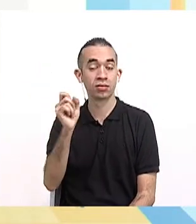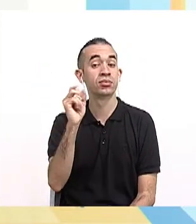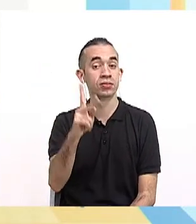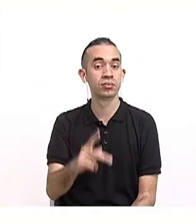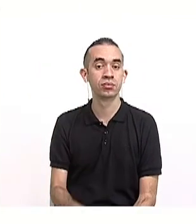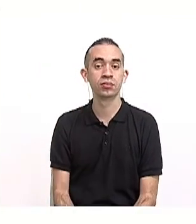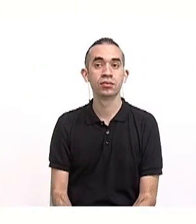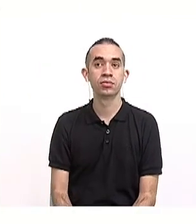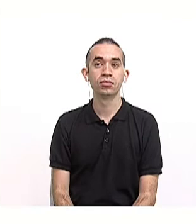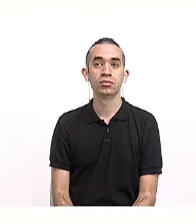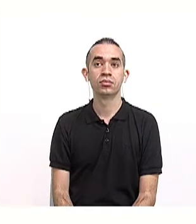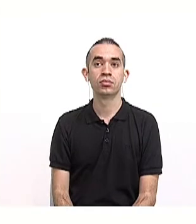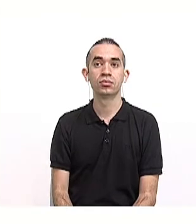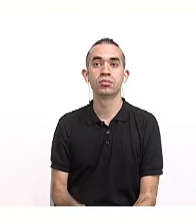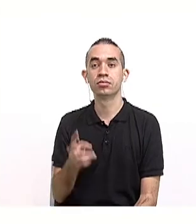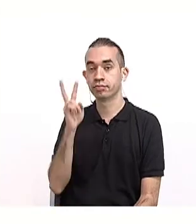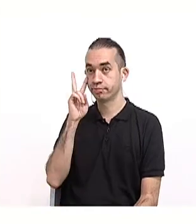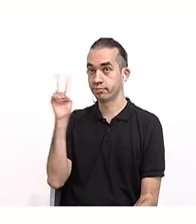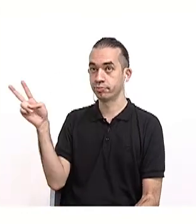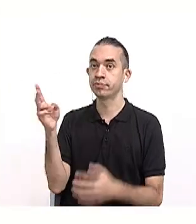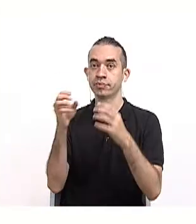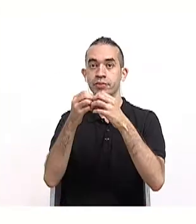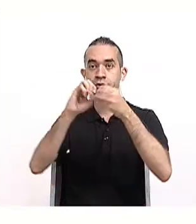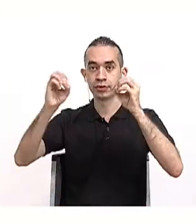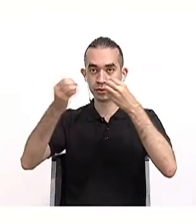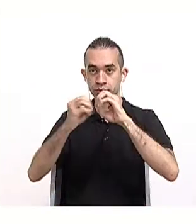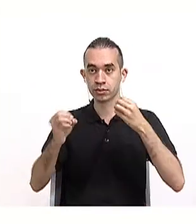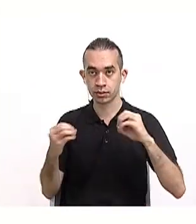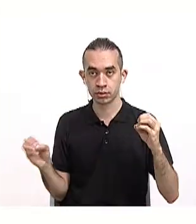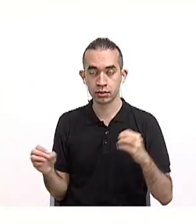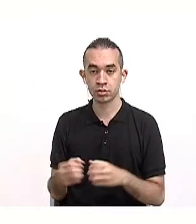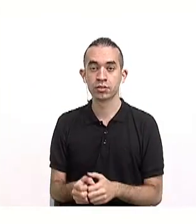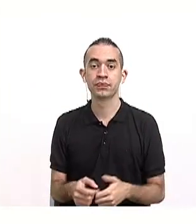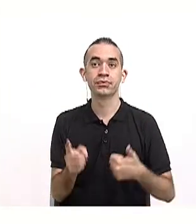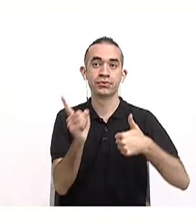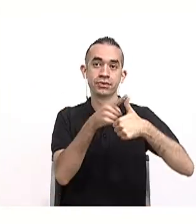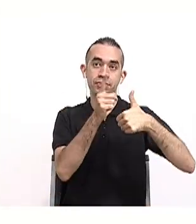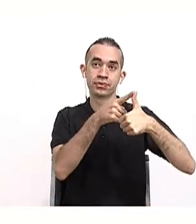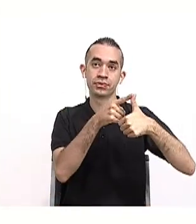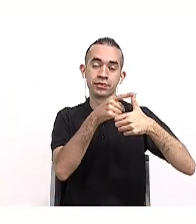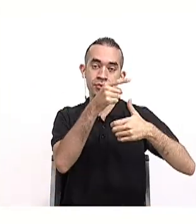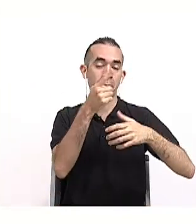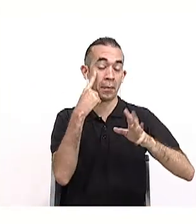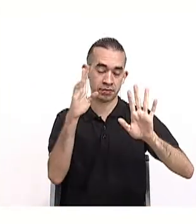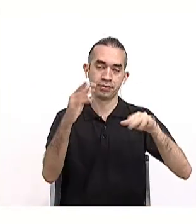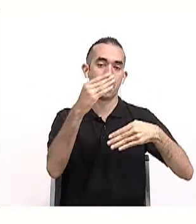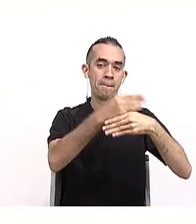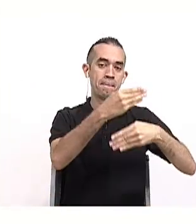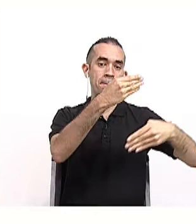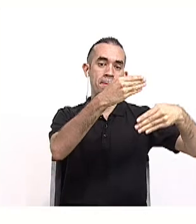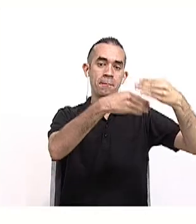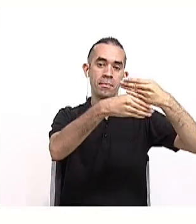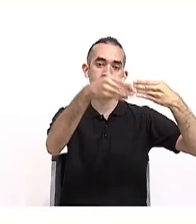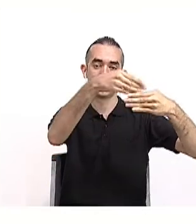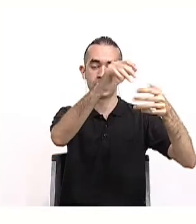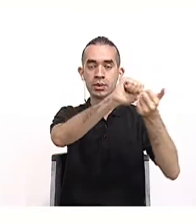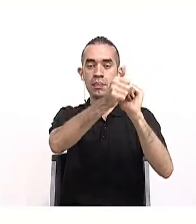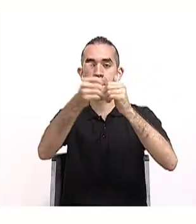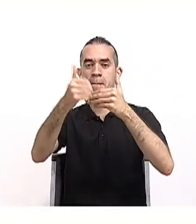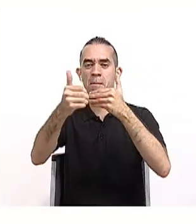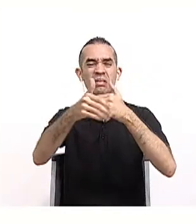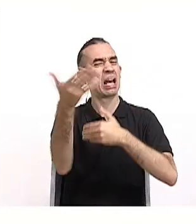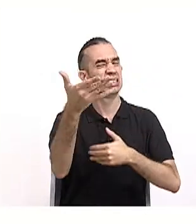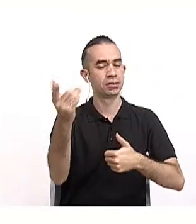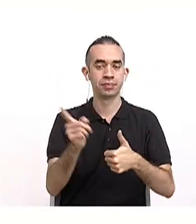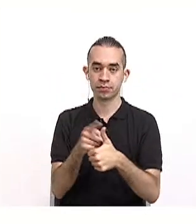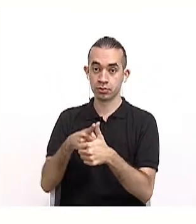right? So let's look at the sentences that we have here. Bricks and Bread is a project to build houses